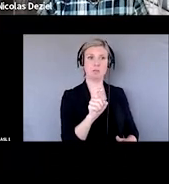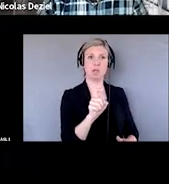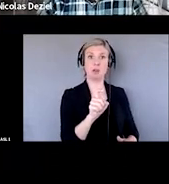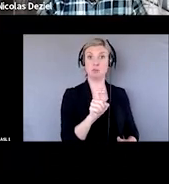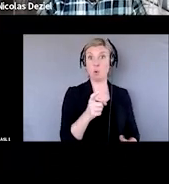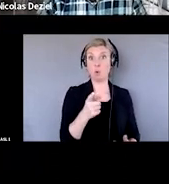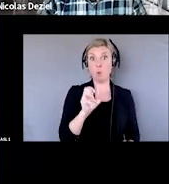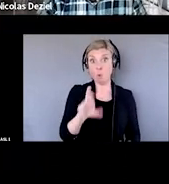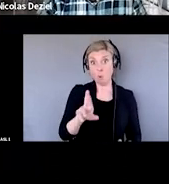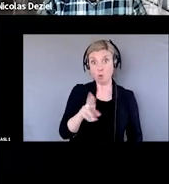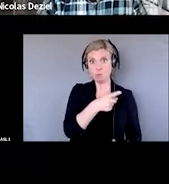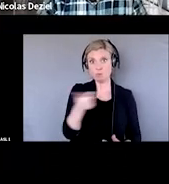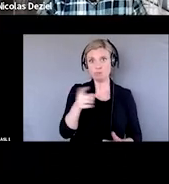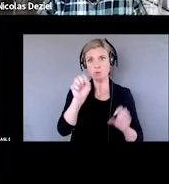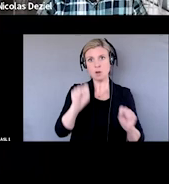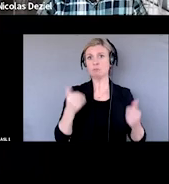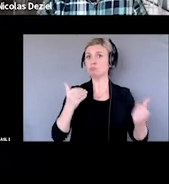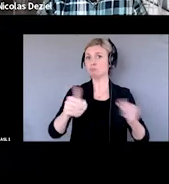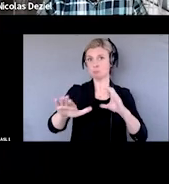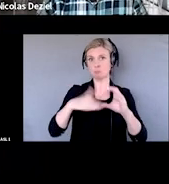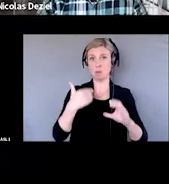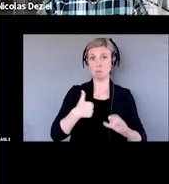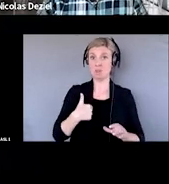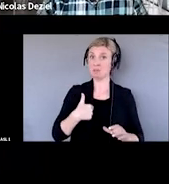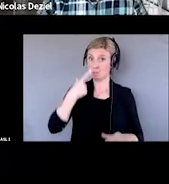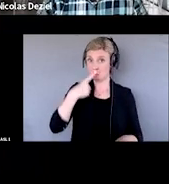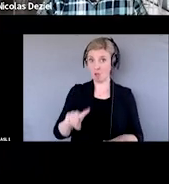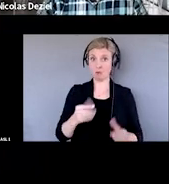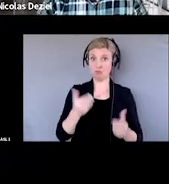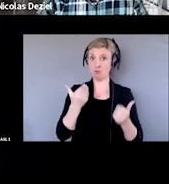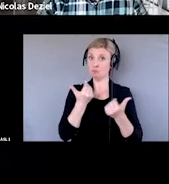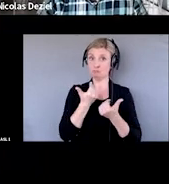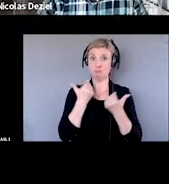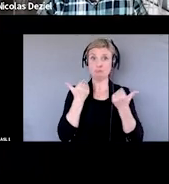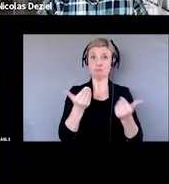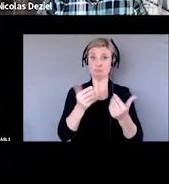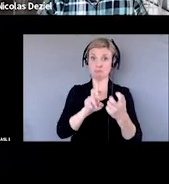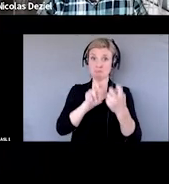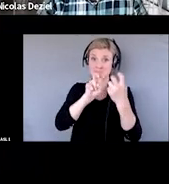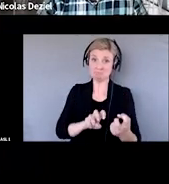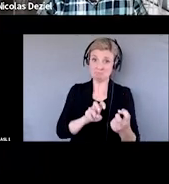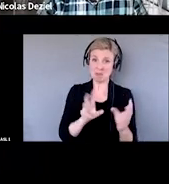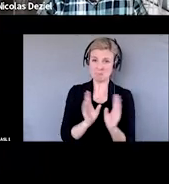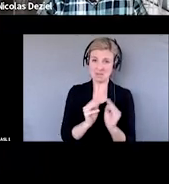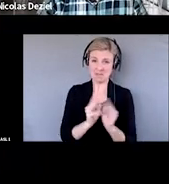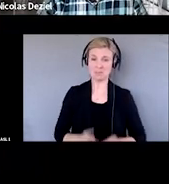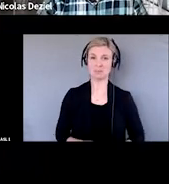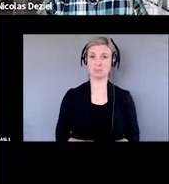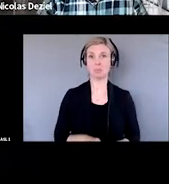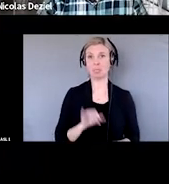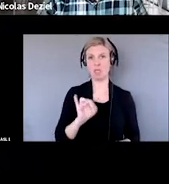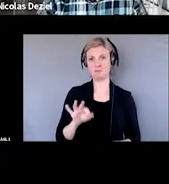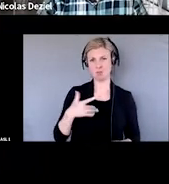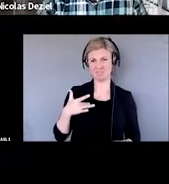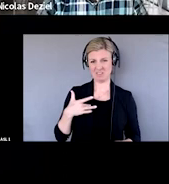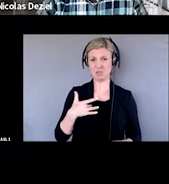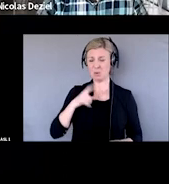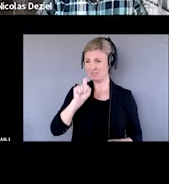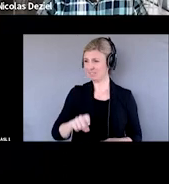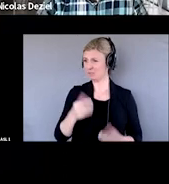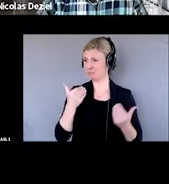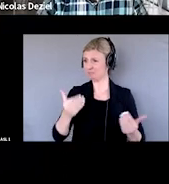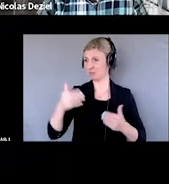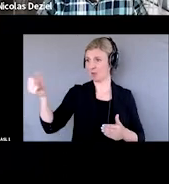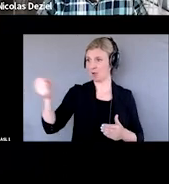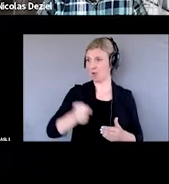email, and I'll be glad to set up a meeting with you. If you do need to hire a licensed agent, a patent